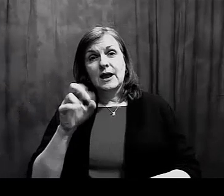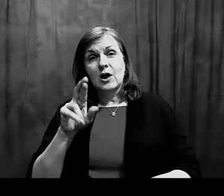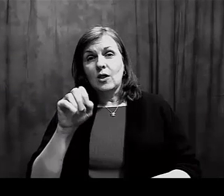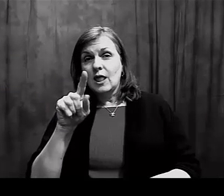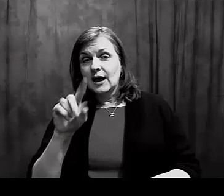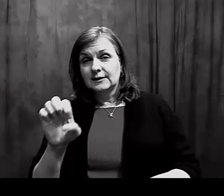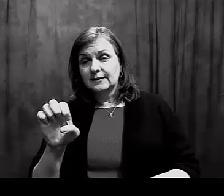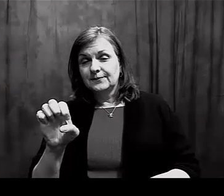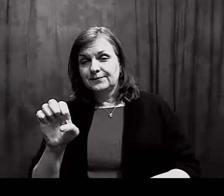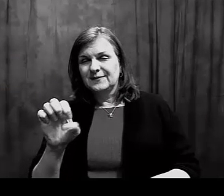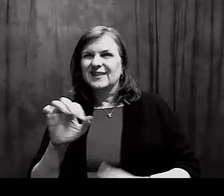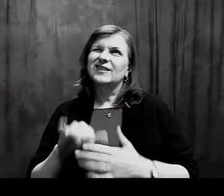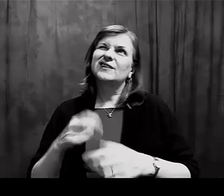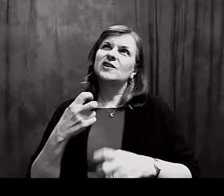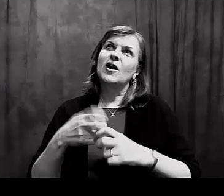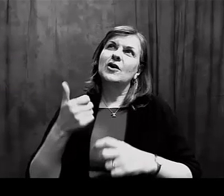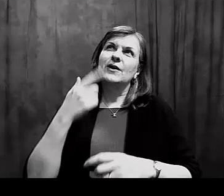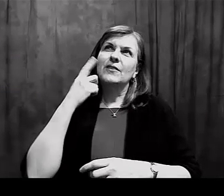about hairline?